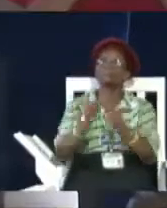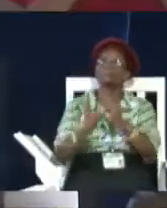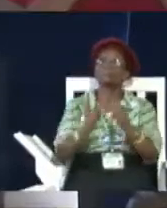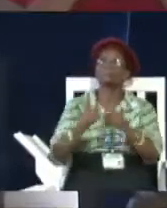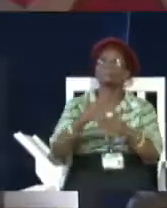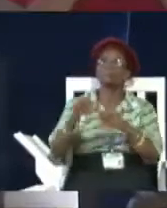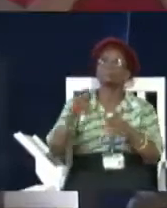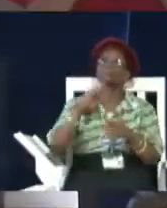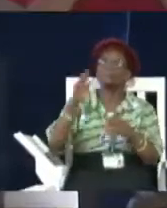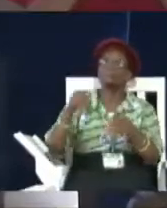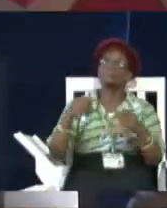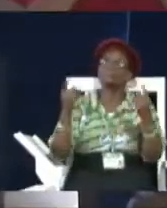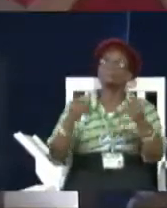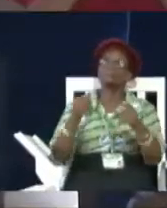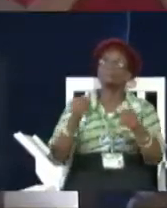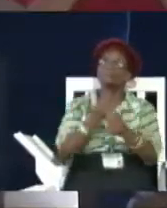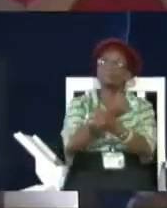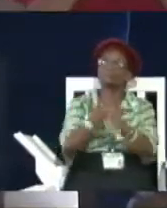Save their souls, Lord.